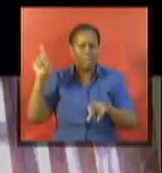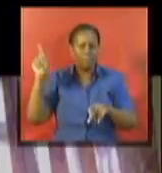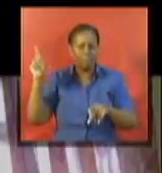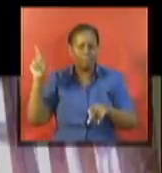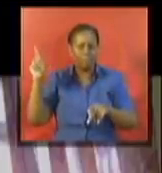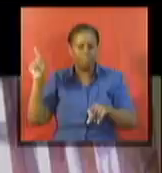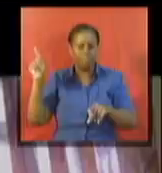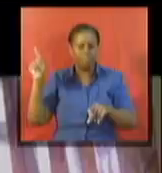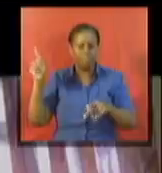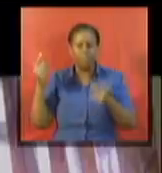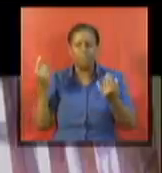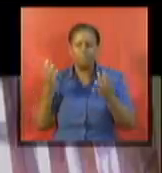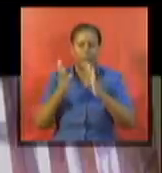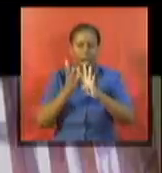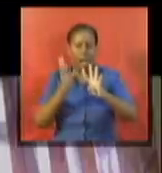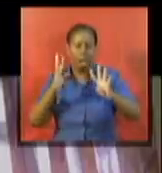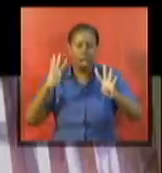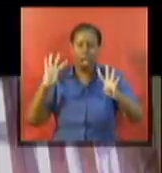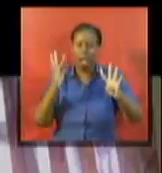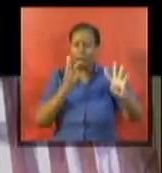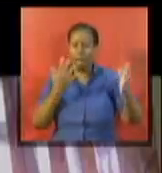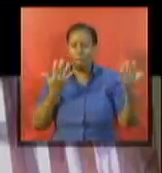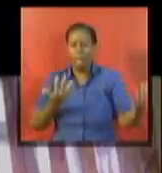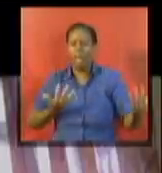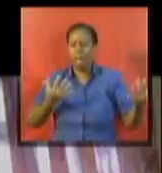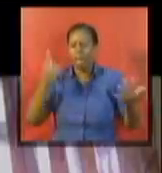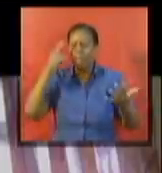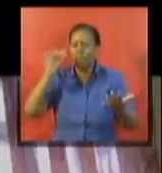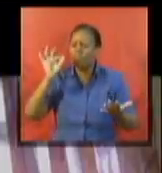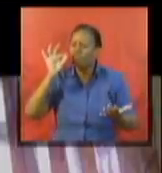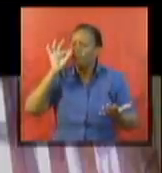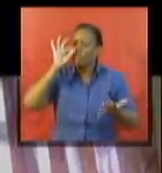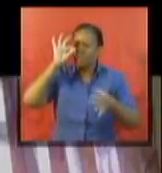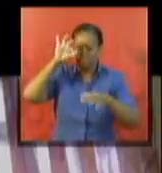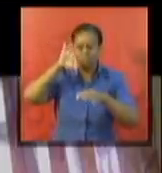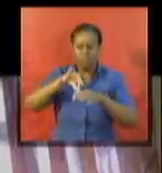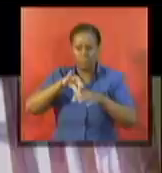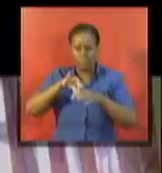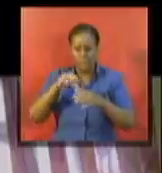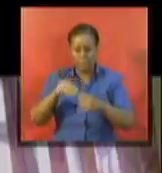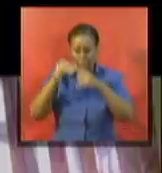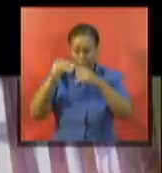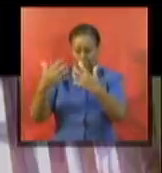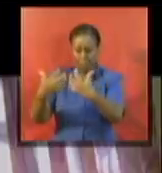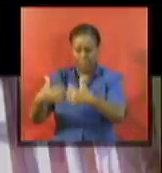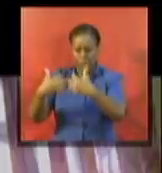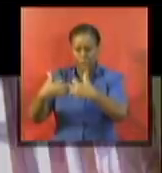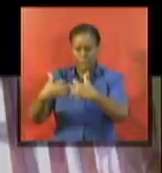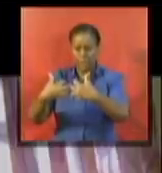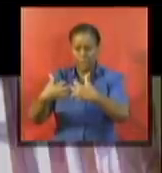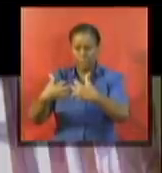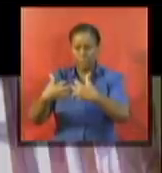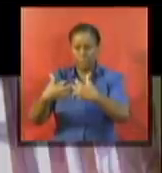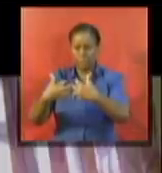here. And the GeneX machine runs about 2 samples per hour. Is there any way that